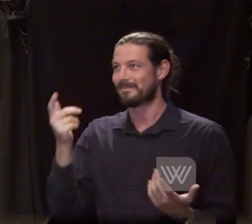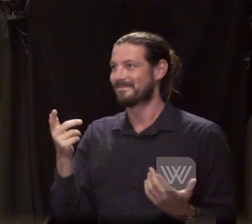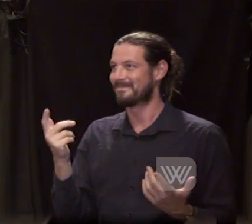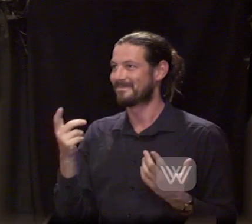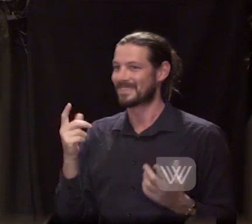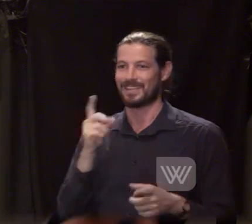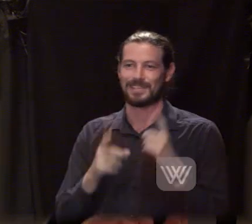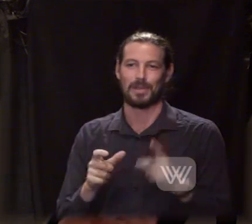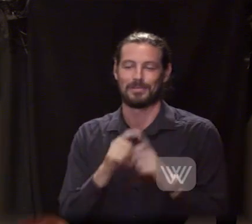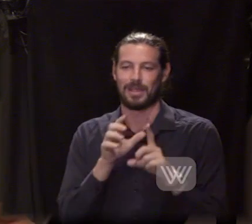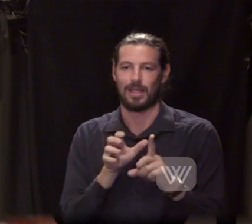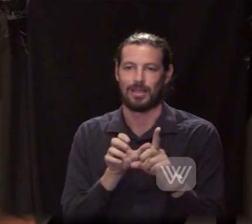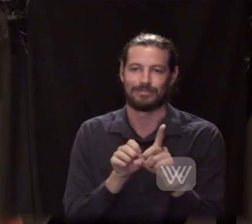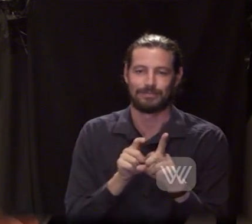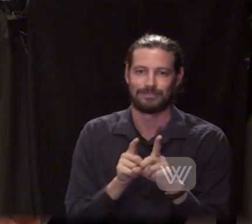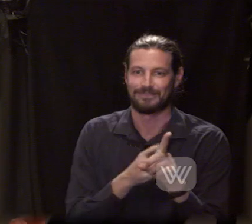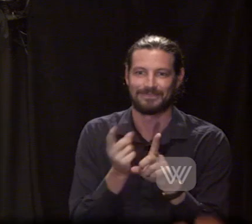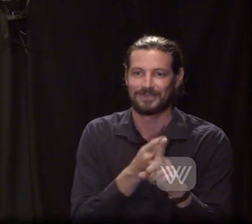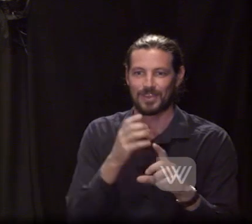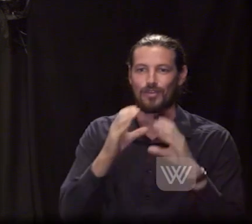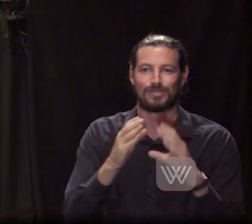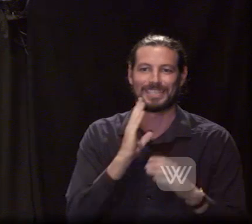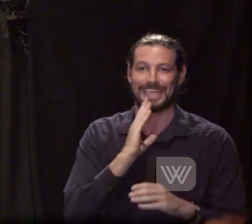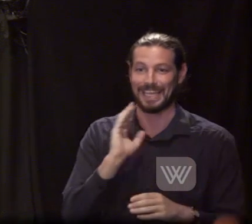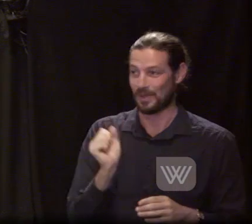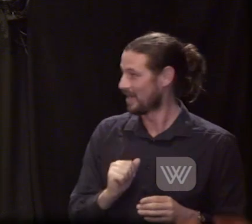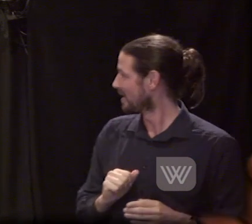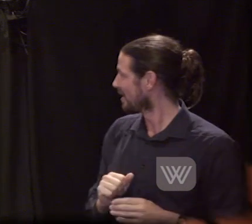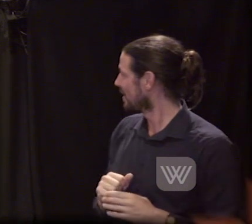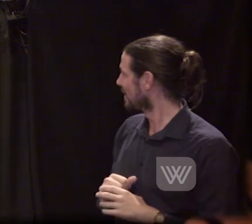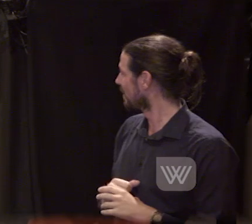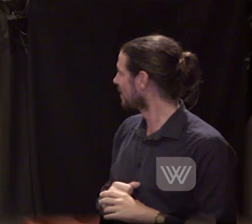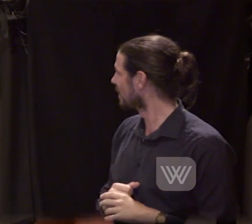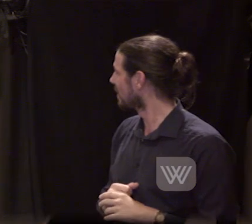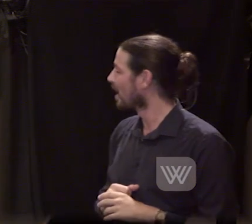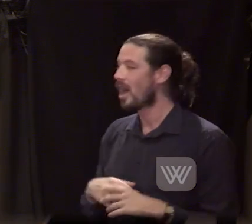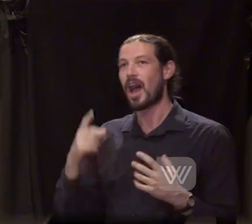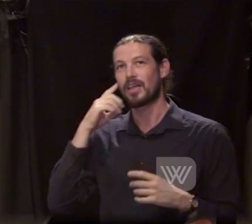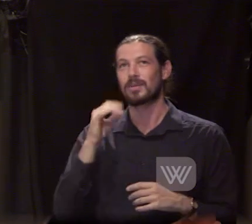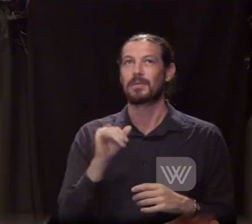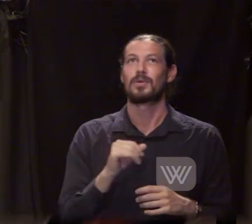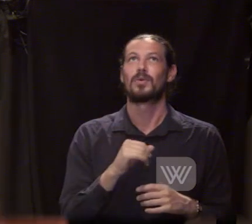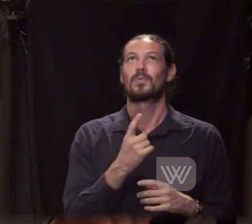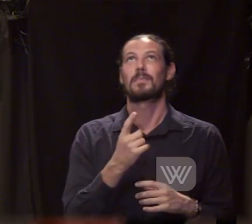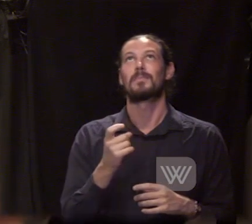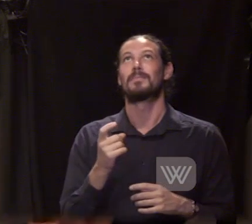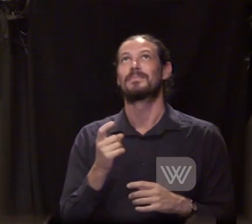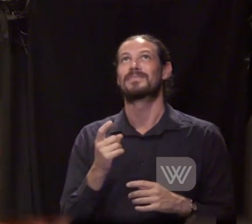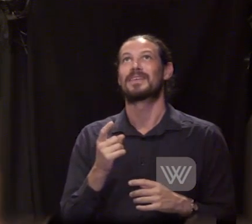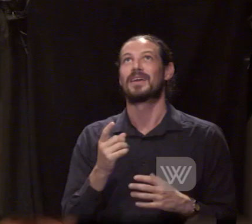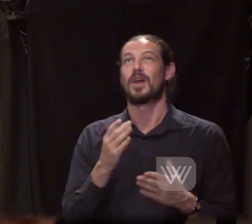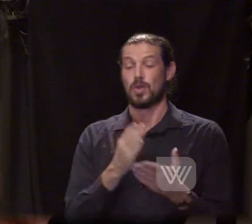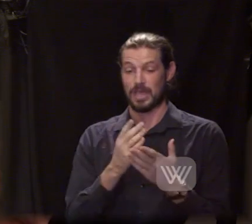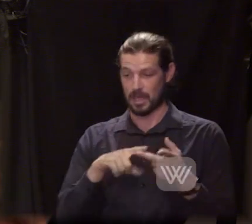time anyways. And so, which is really... Is that a real fact, by the way? Yeah. Yeah, okay. Or maybe it might be 1.6. But you can't pay attention